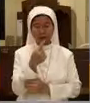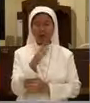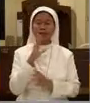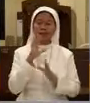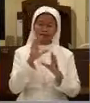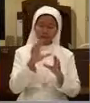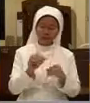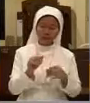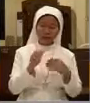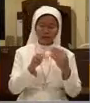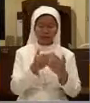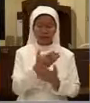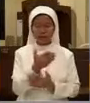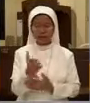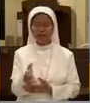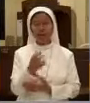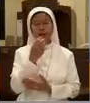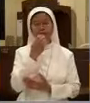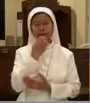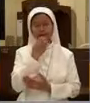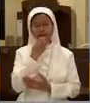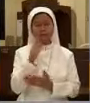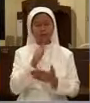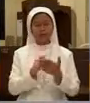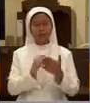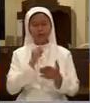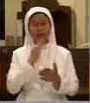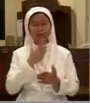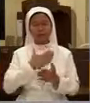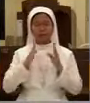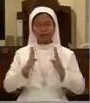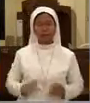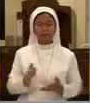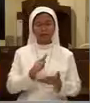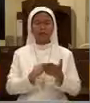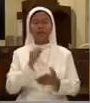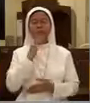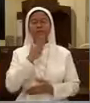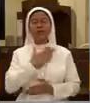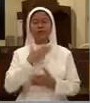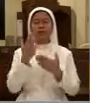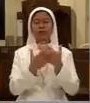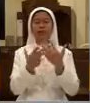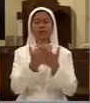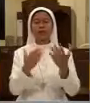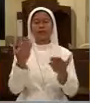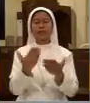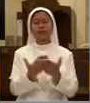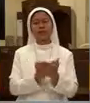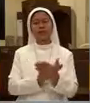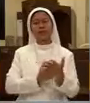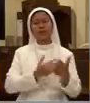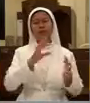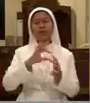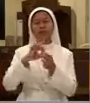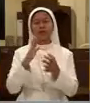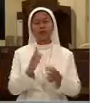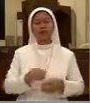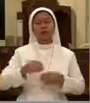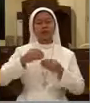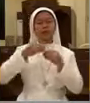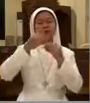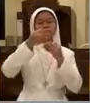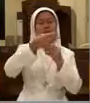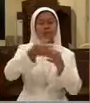this. This is my body. This is my blood, the blood of the covenant to be